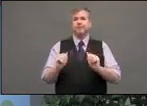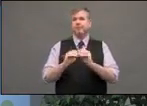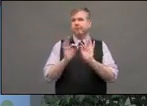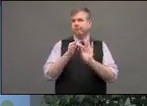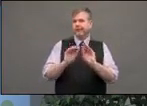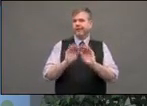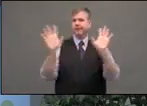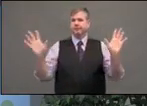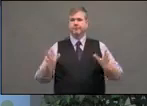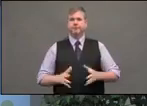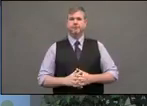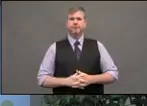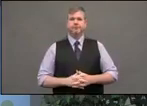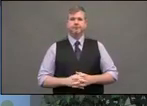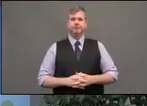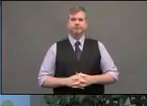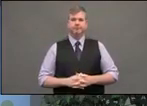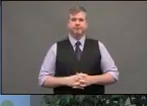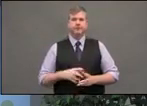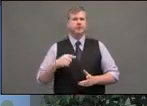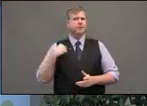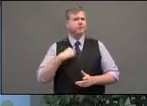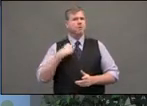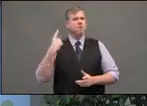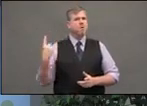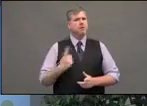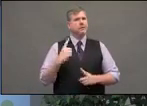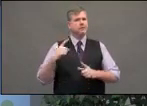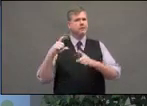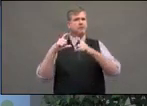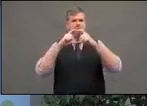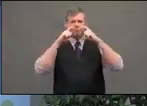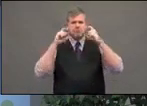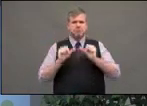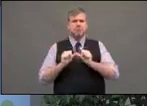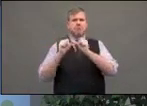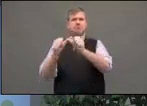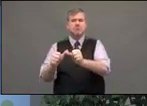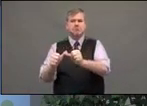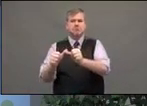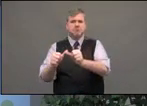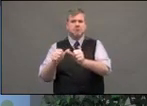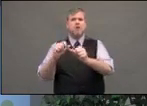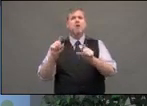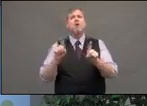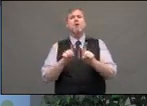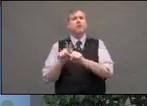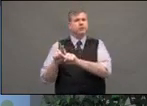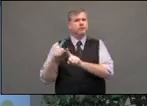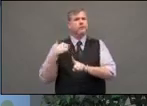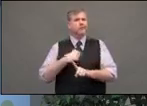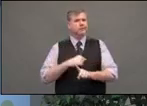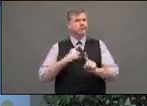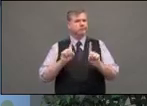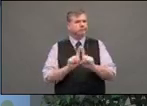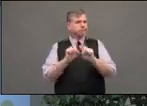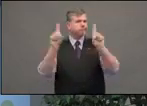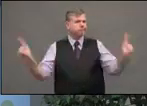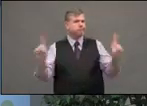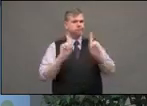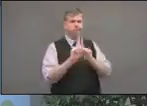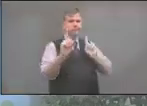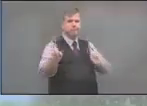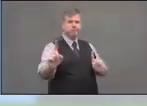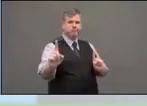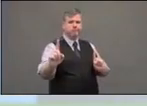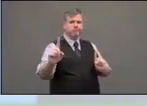have at least 6 feet of space between us. But for the purposes of this filming, we will remove them. A quick review of where we